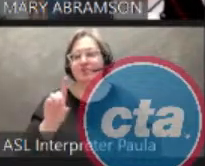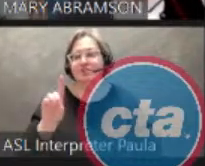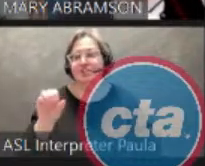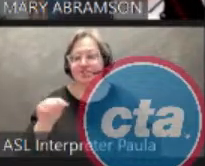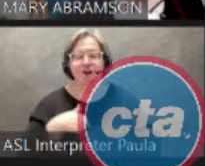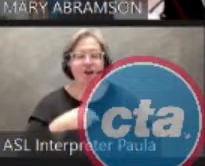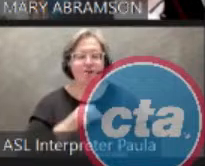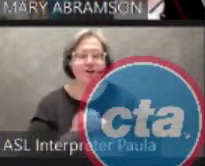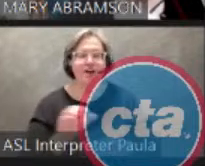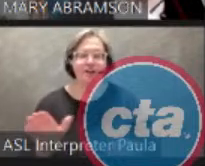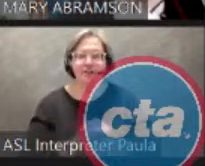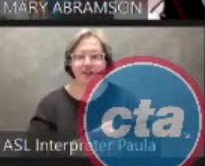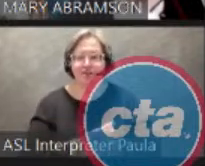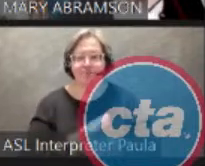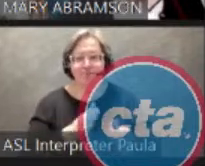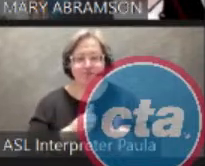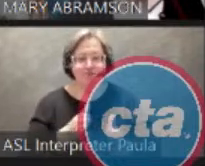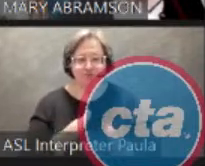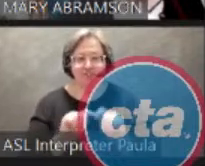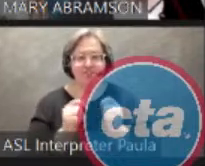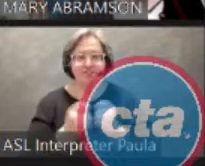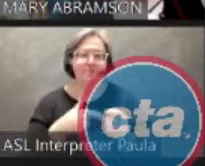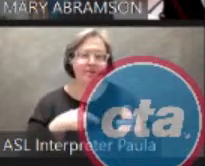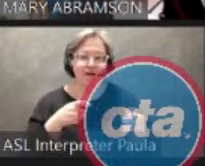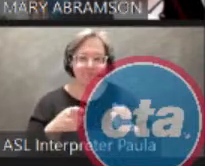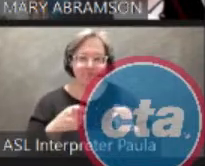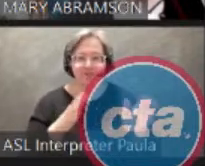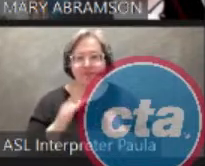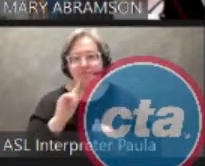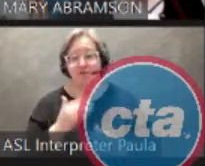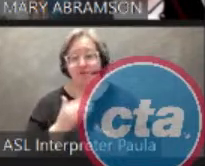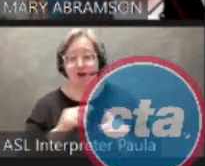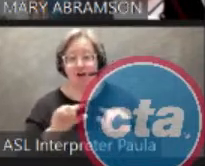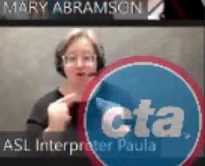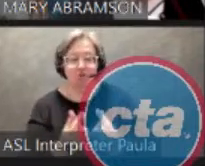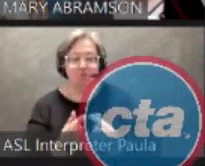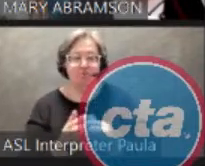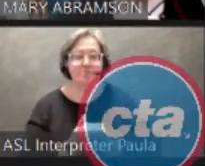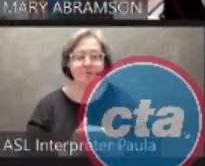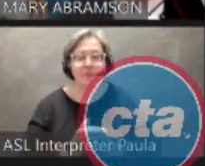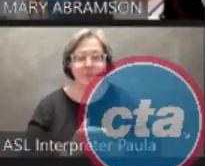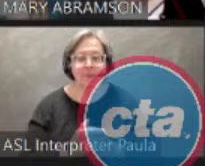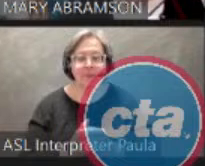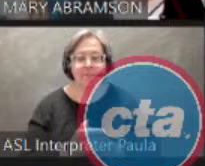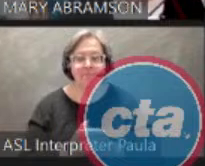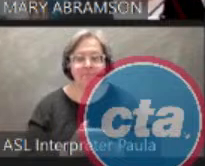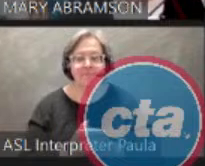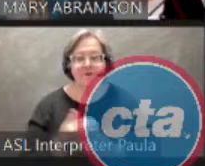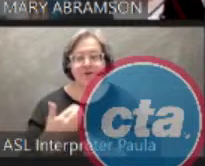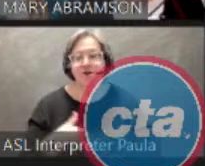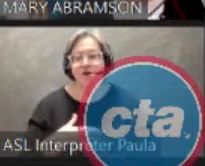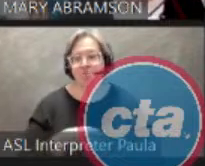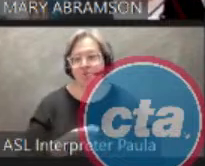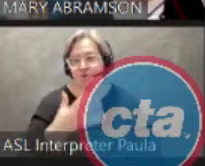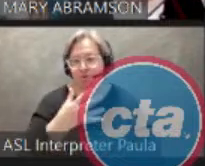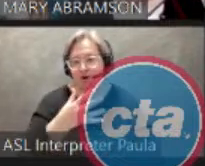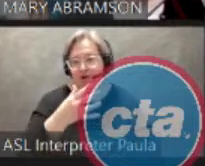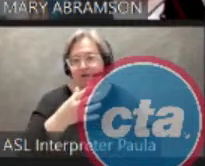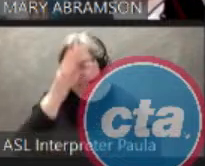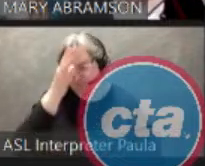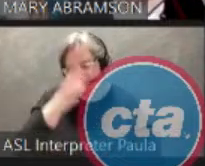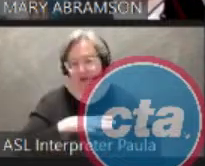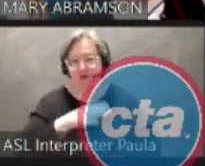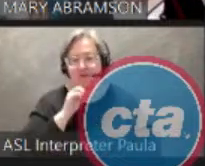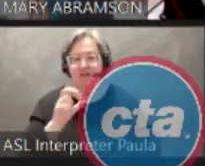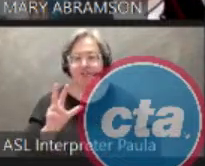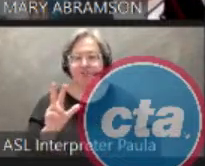Streets team where I manage planning for our group. I am a white male in my 30s.